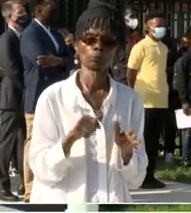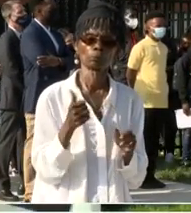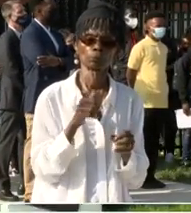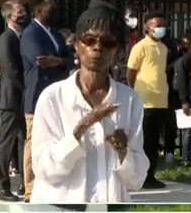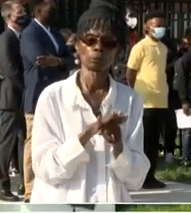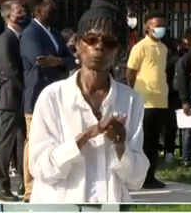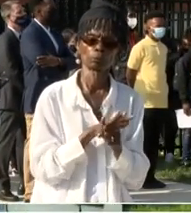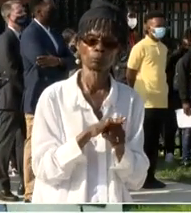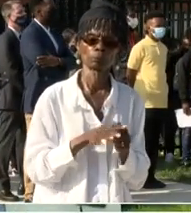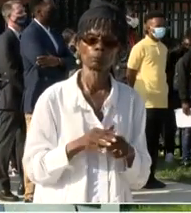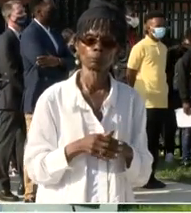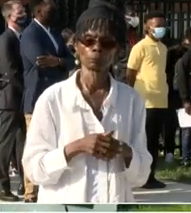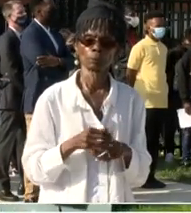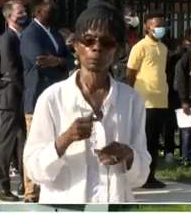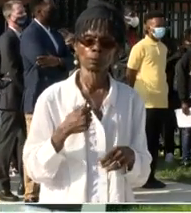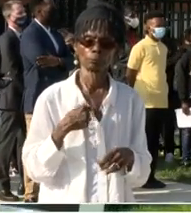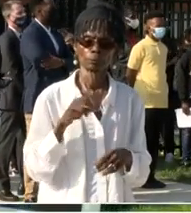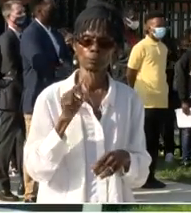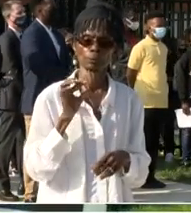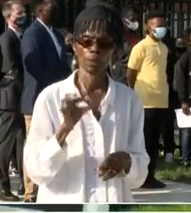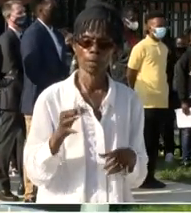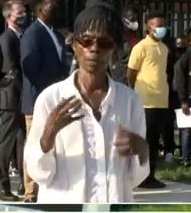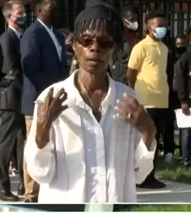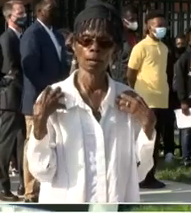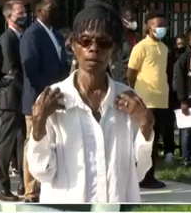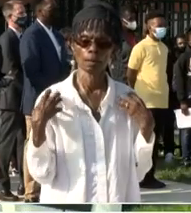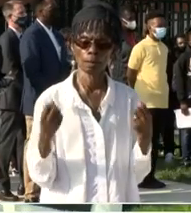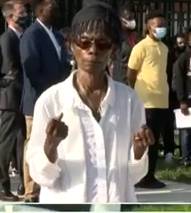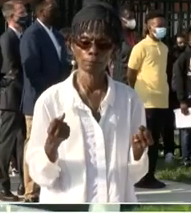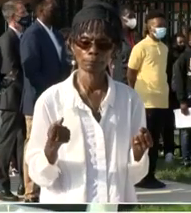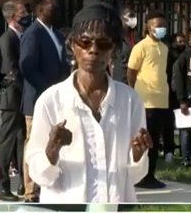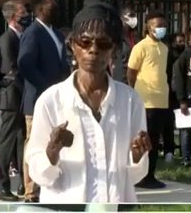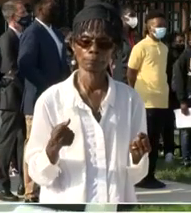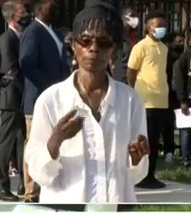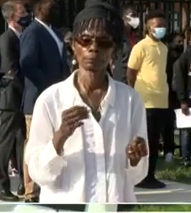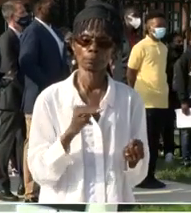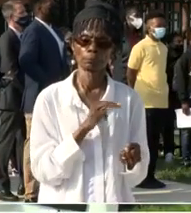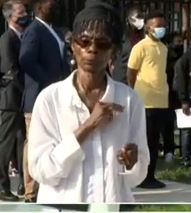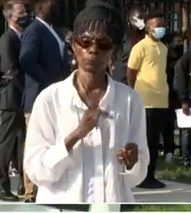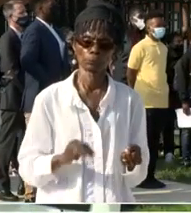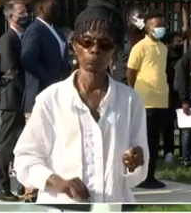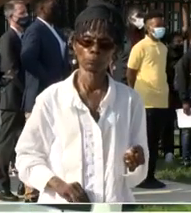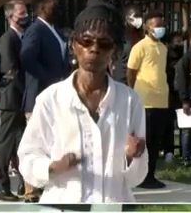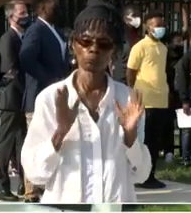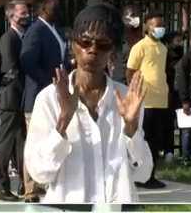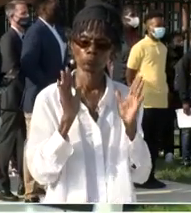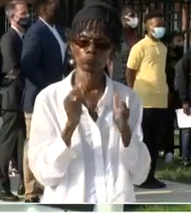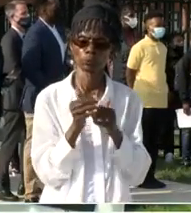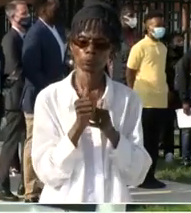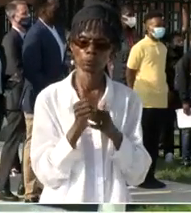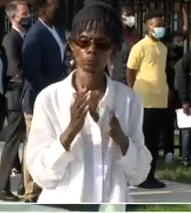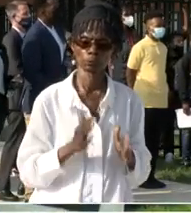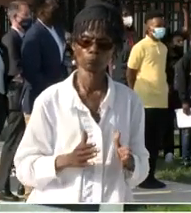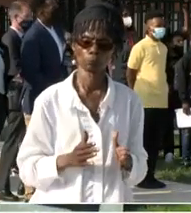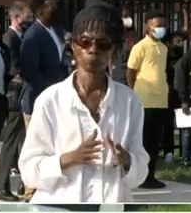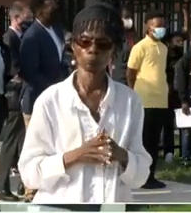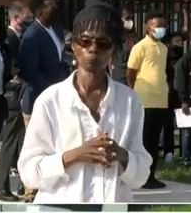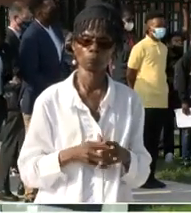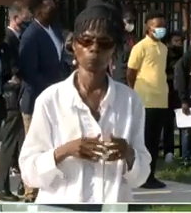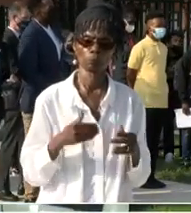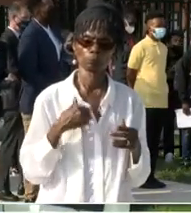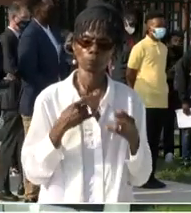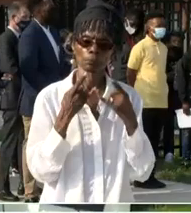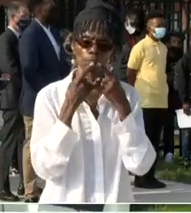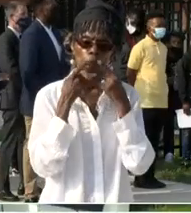Health, in managing the public health emergency through Mayor Bowser's leadership. She spoke earlier about the mask mandate. We